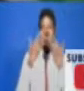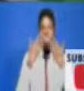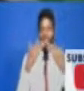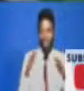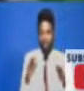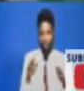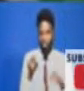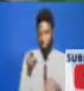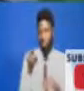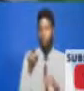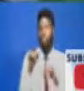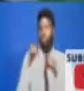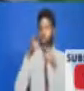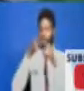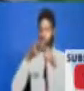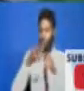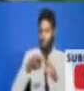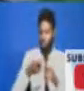beyond a billion shillings.